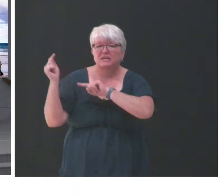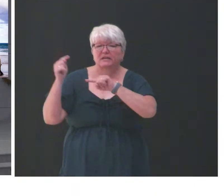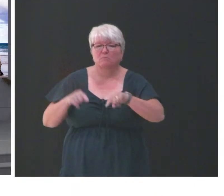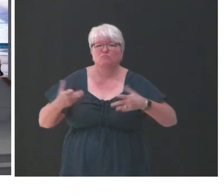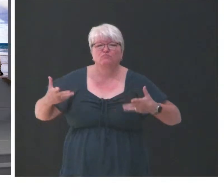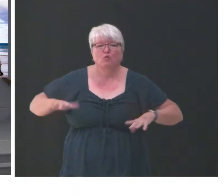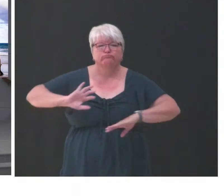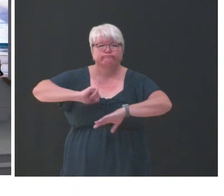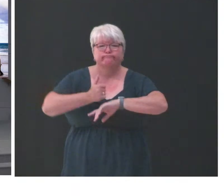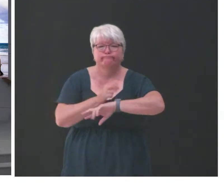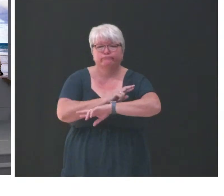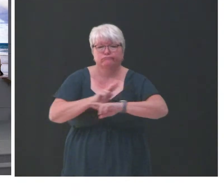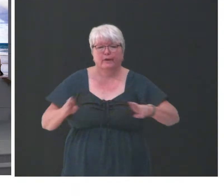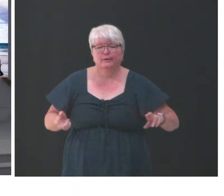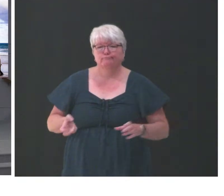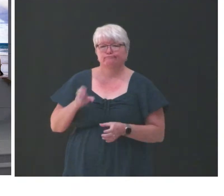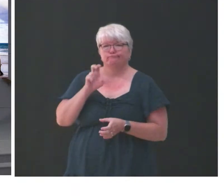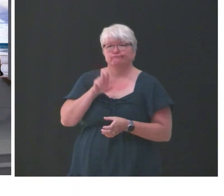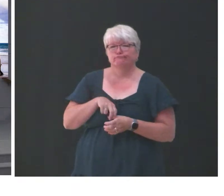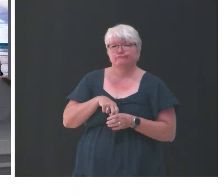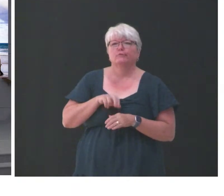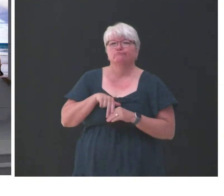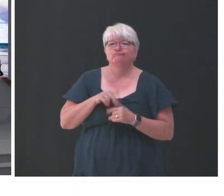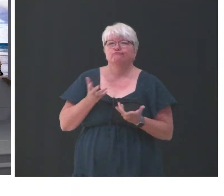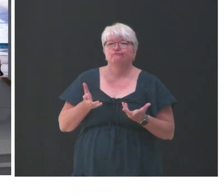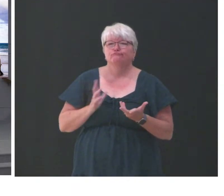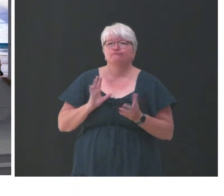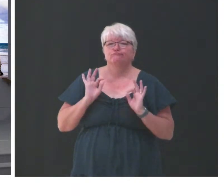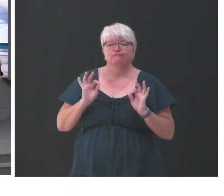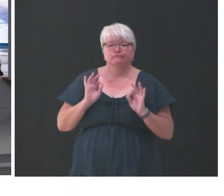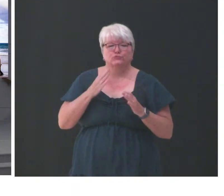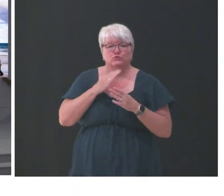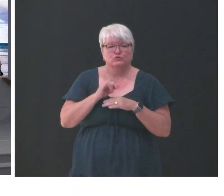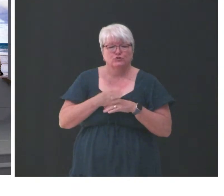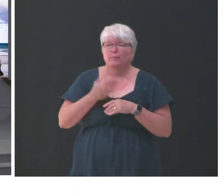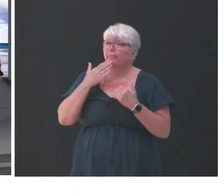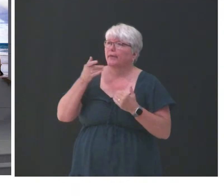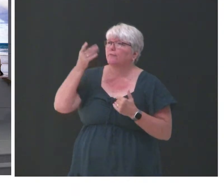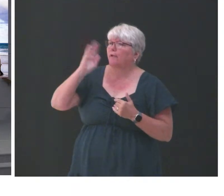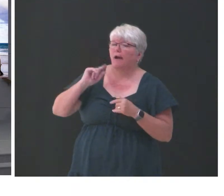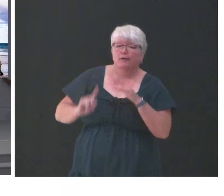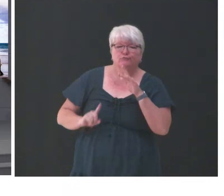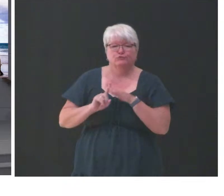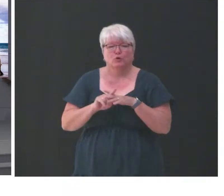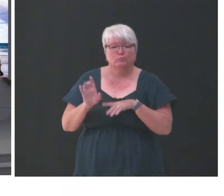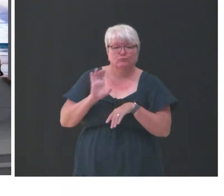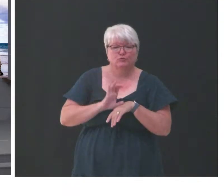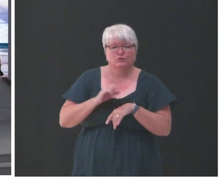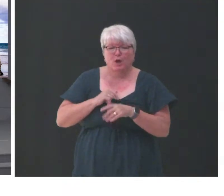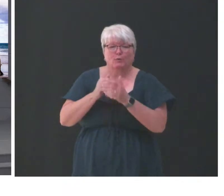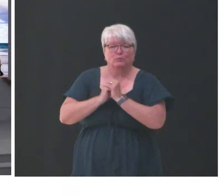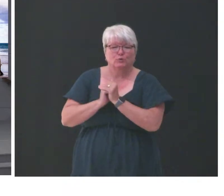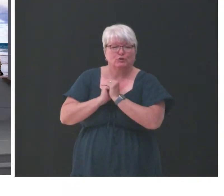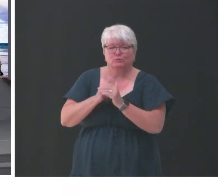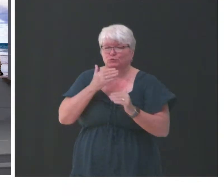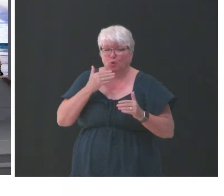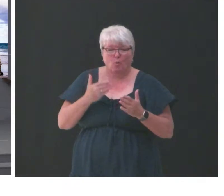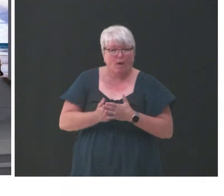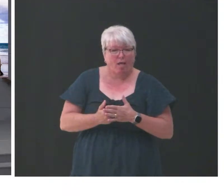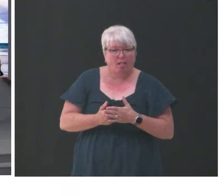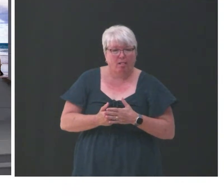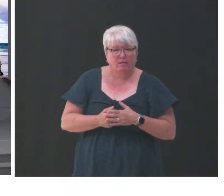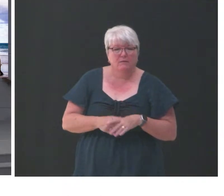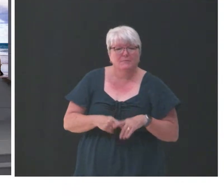chosen for me, and so, hey, I'll do all this stuff, and hey, I did a really good job this week. God, you should be thankful for me because I was worshiping so well.